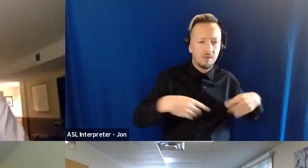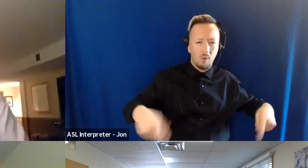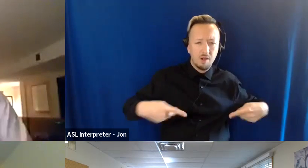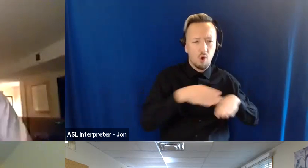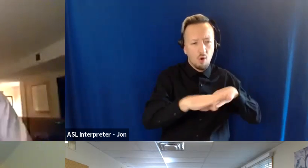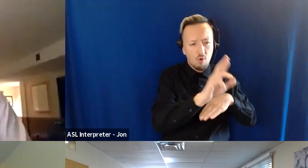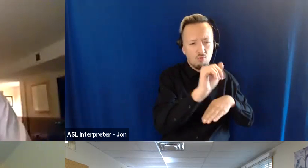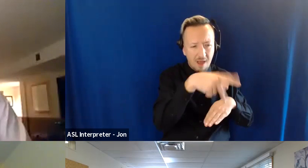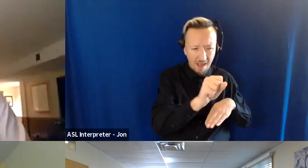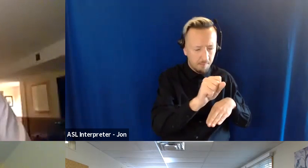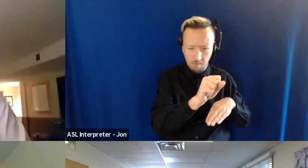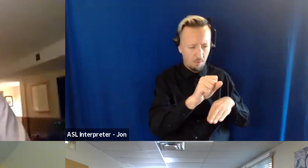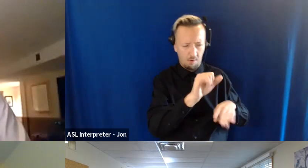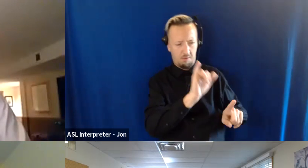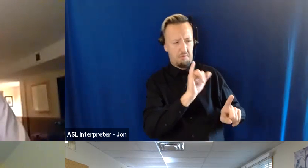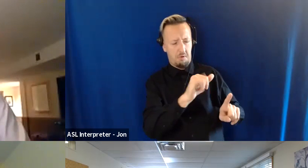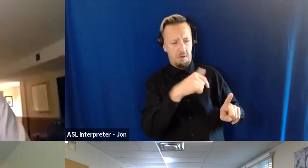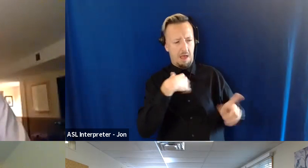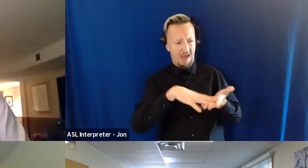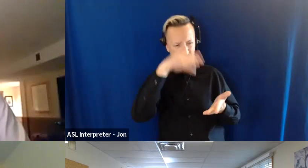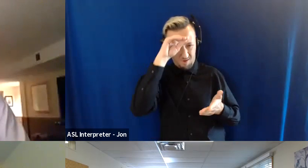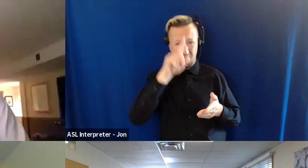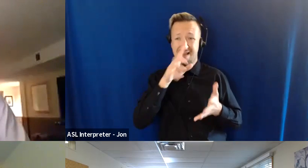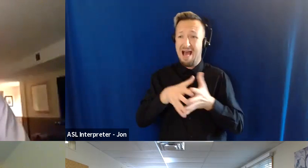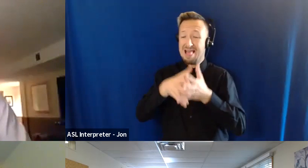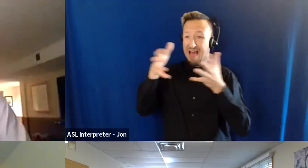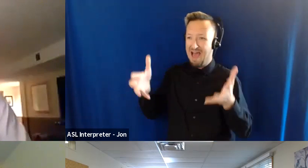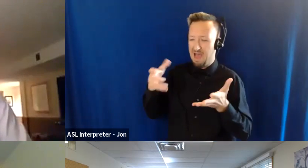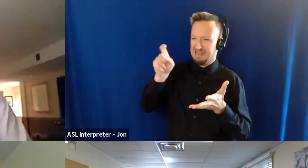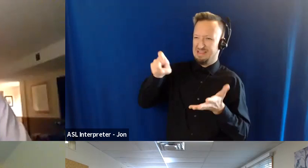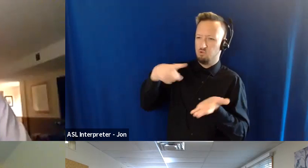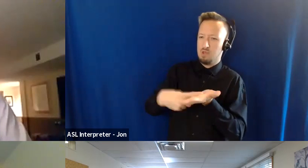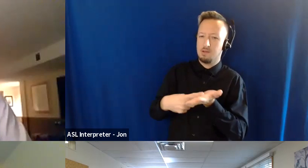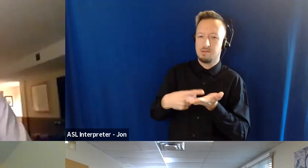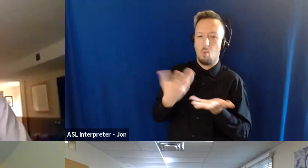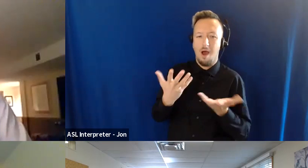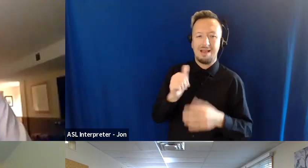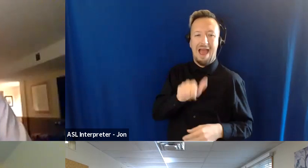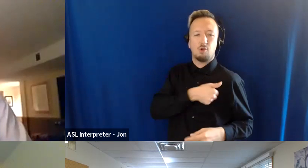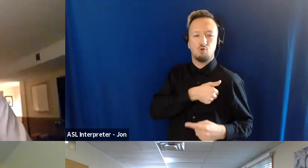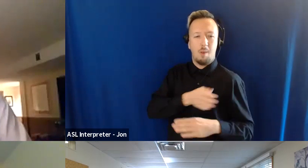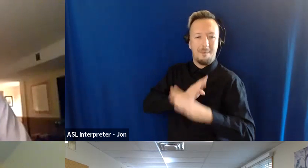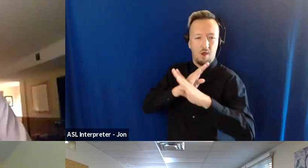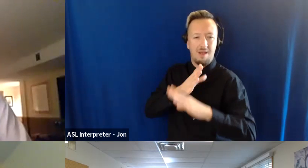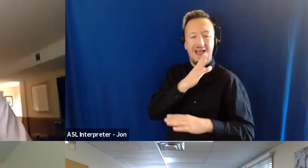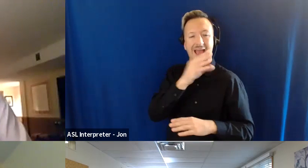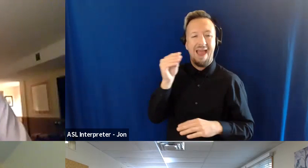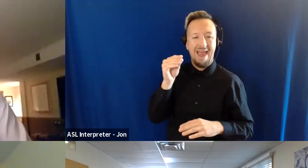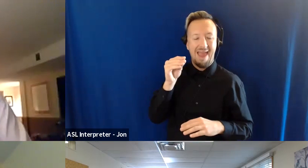lot about attitudinal barriers and disability pride. So yeah, I'm going to call it the aha